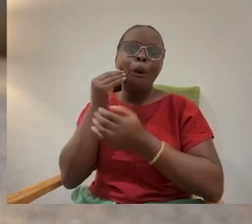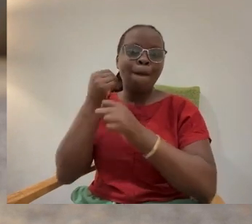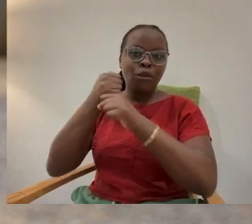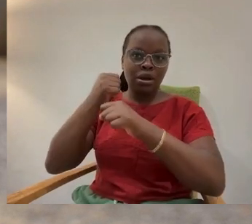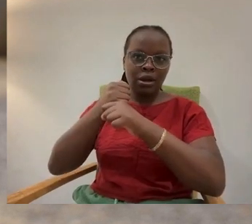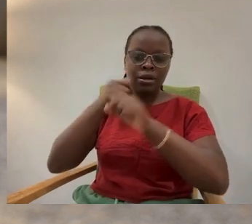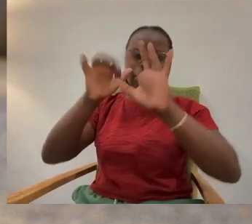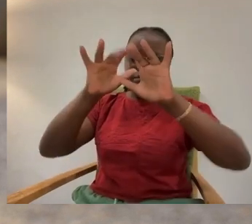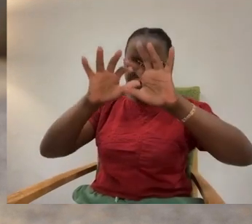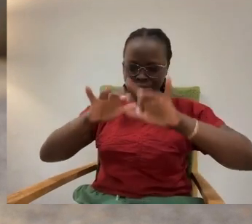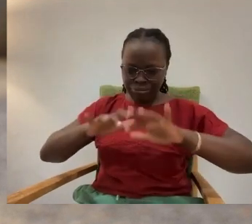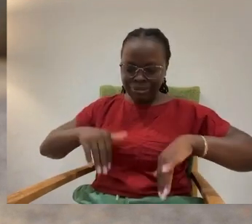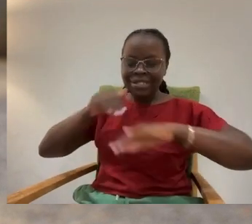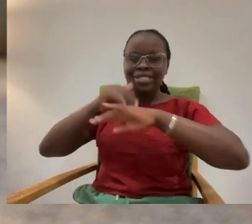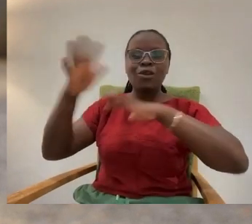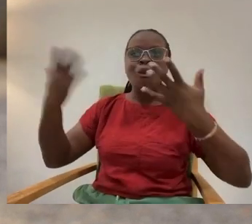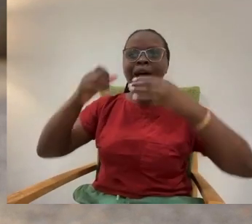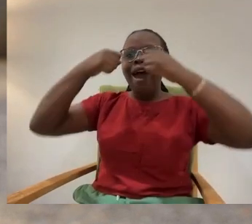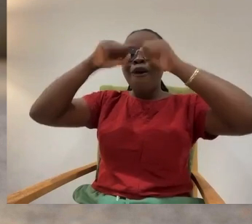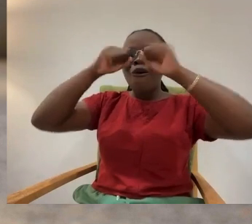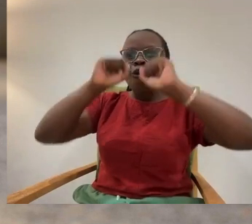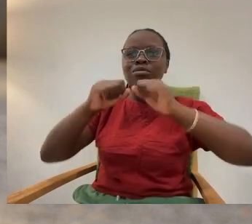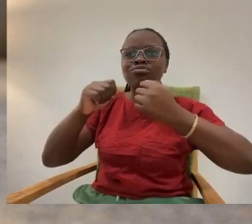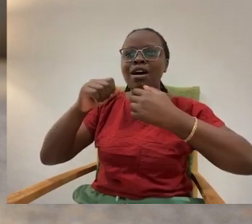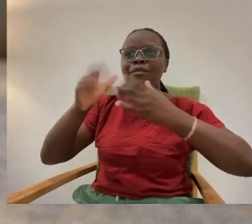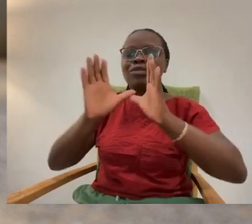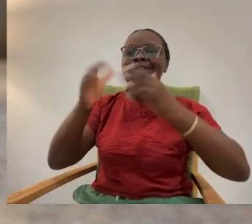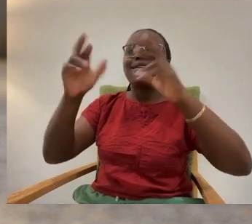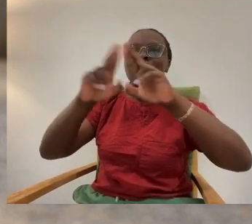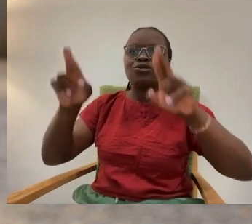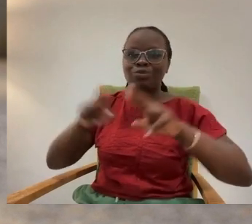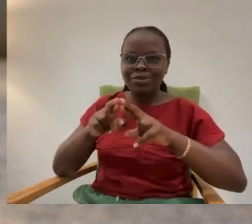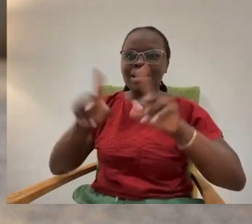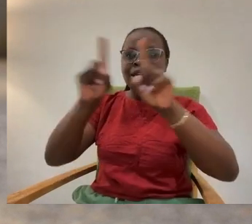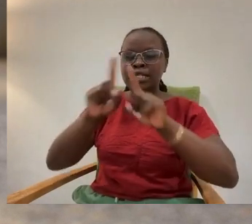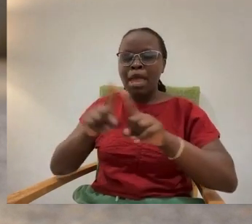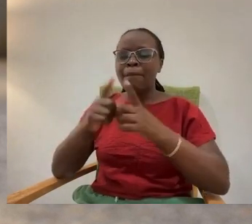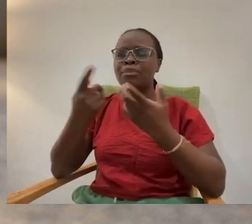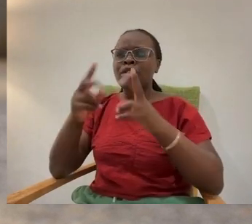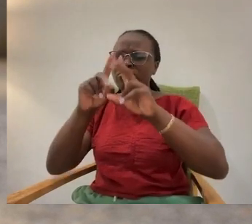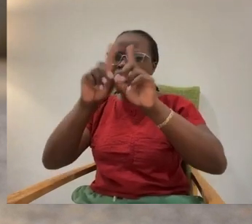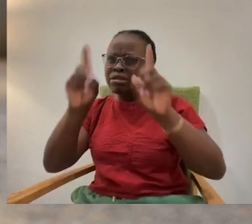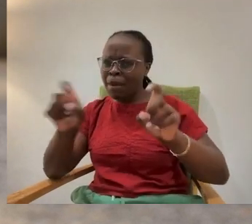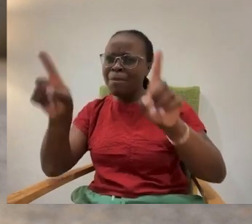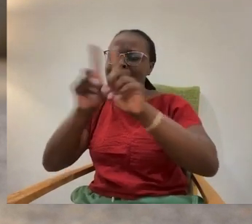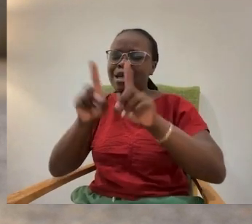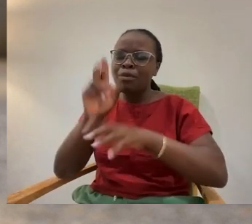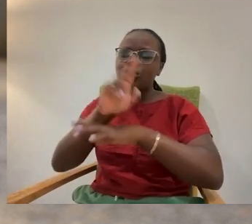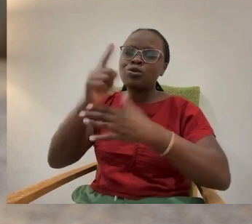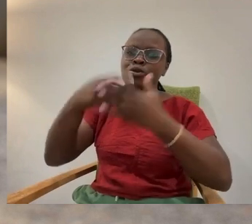send it to the Google Classroom. In terms of assessment, you also administer assessment using the Google Classroom.